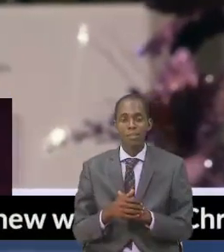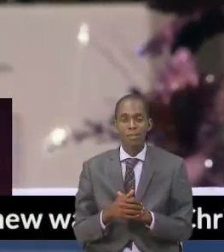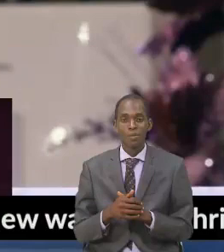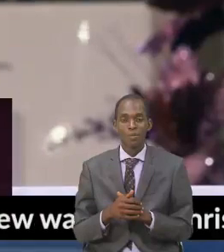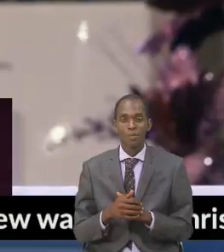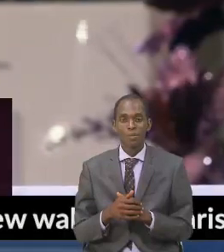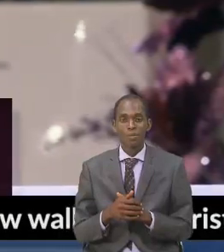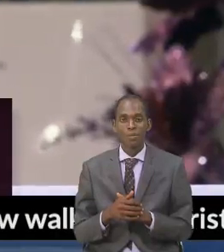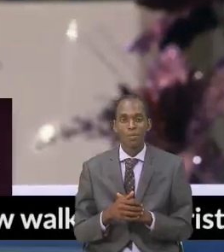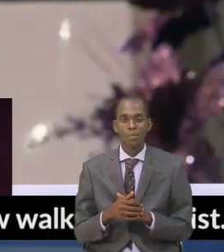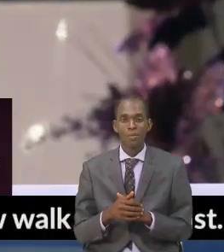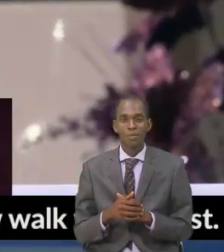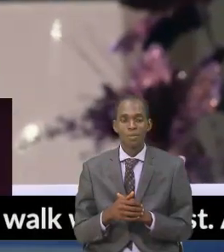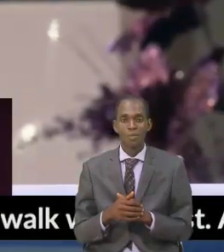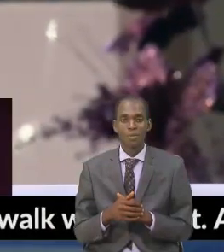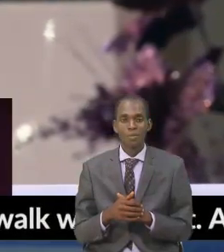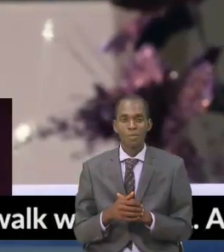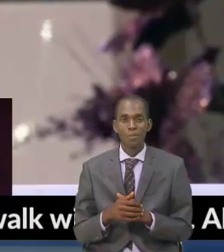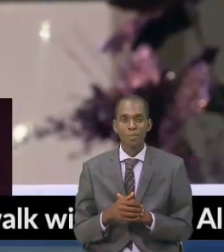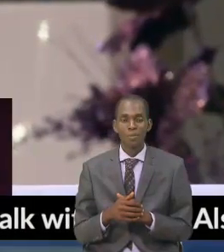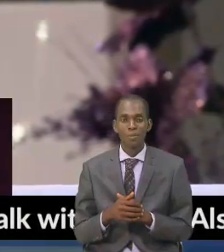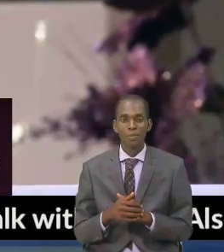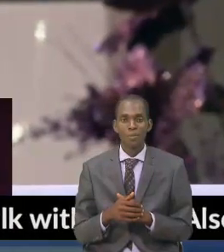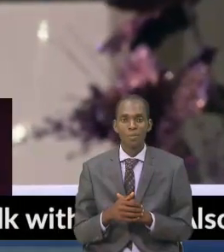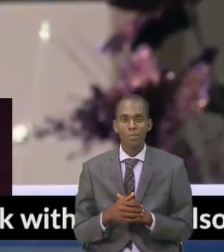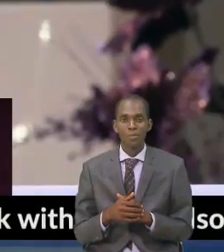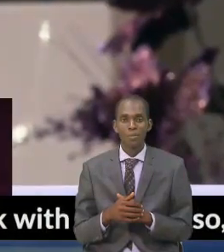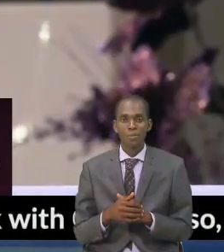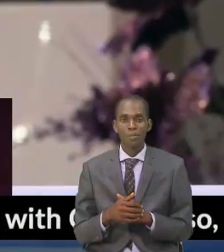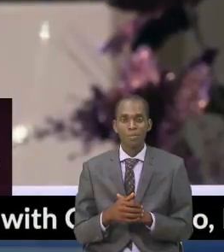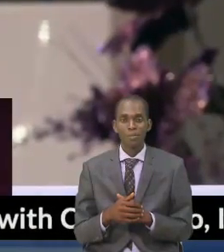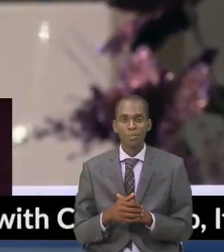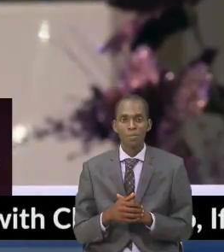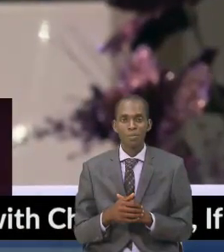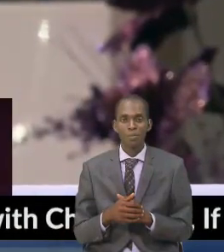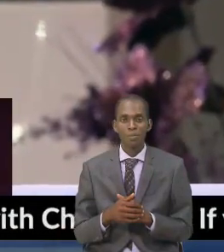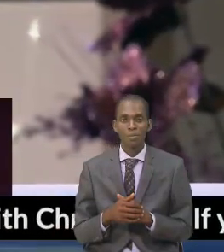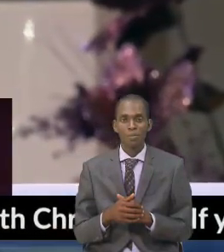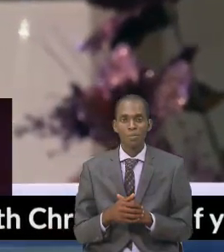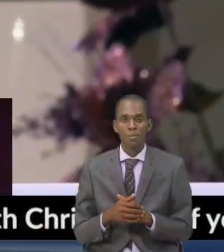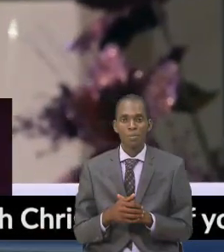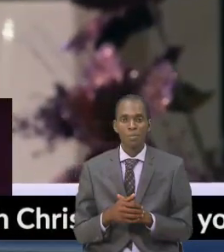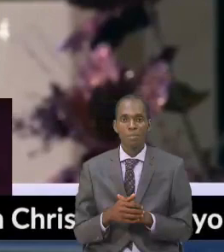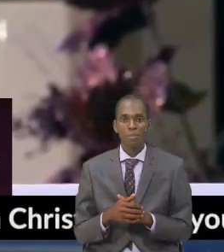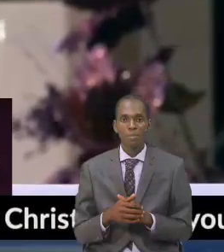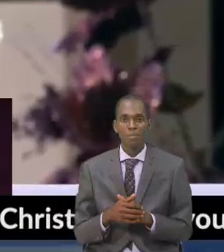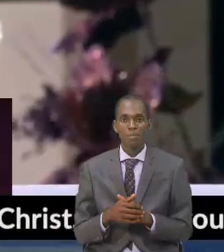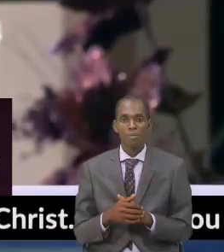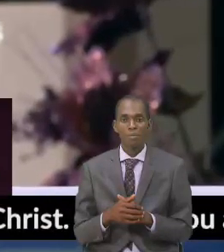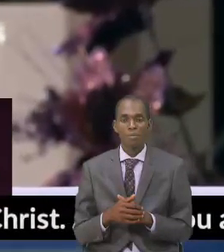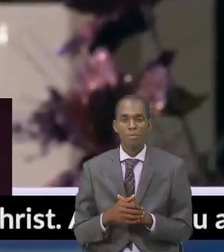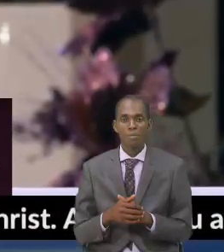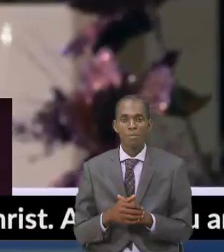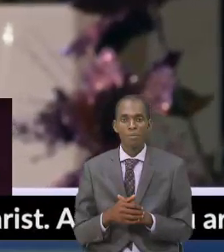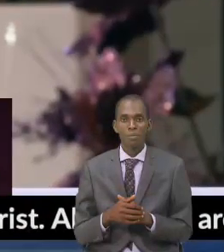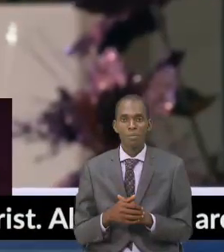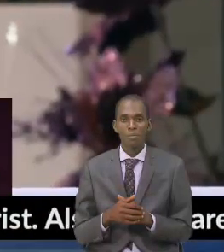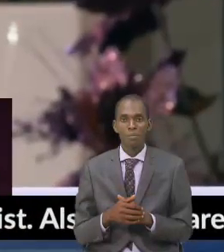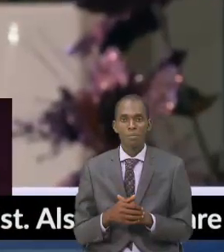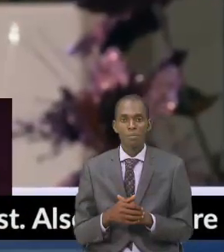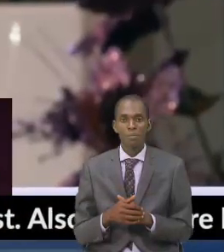Tonight is your night. If you're finished, please let me know. Wave your hand.